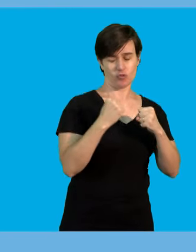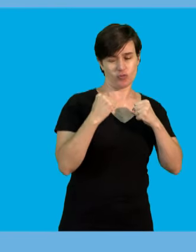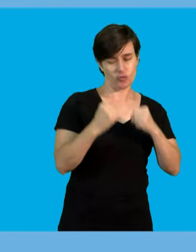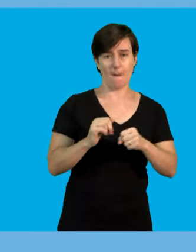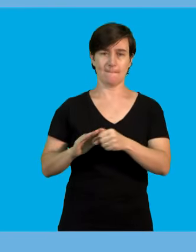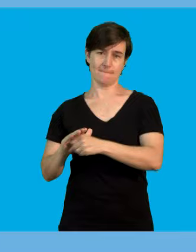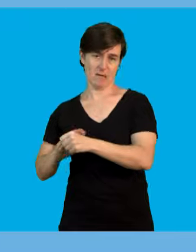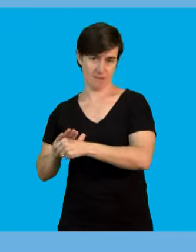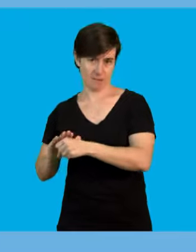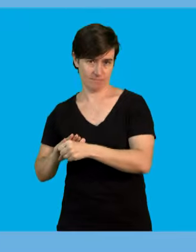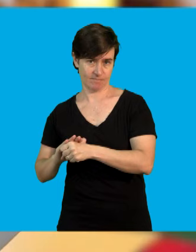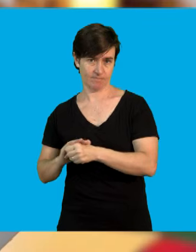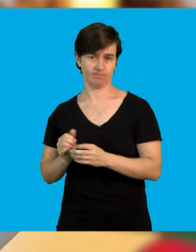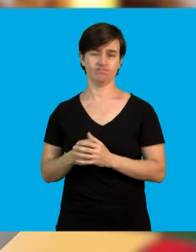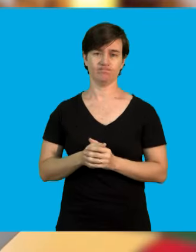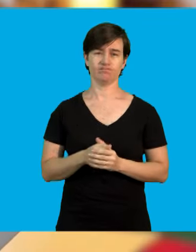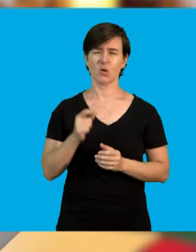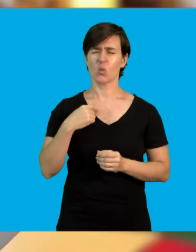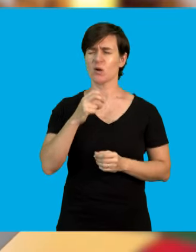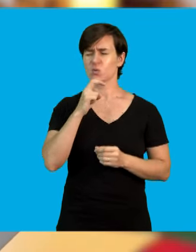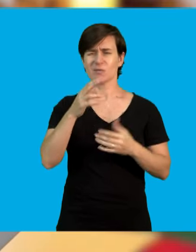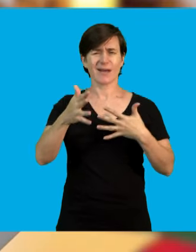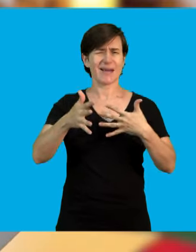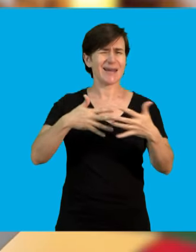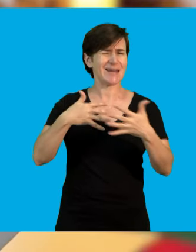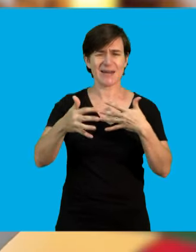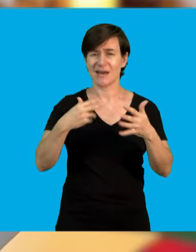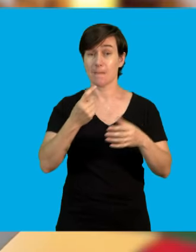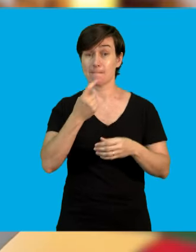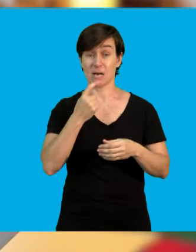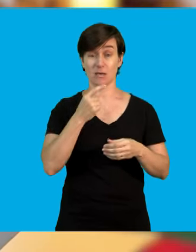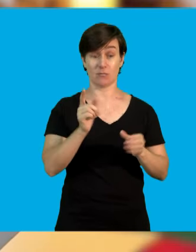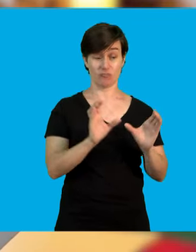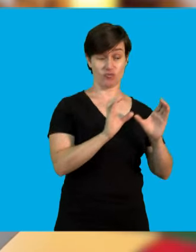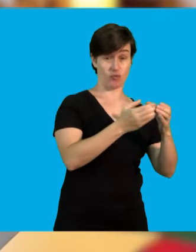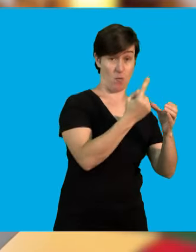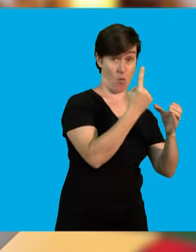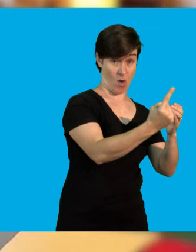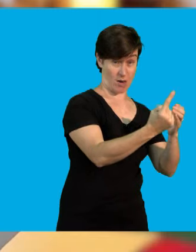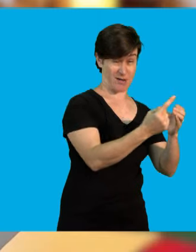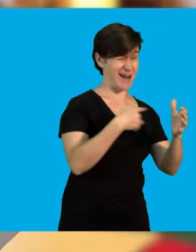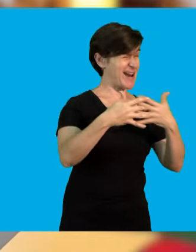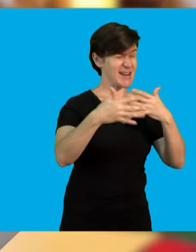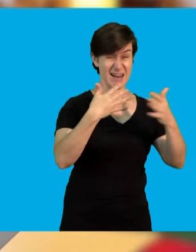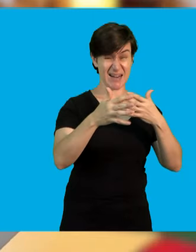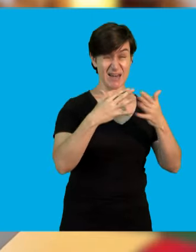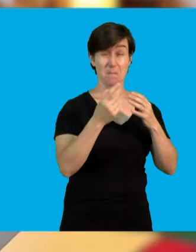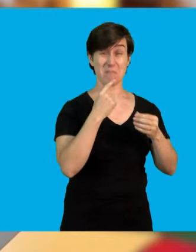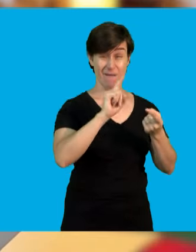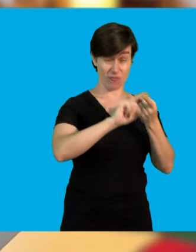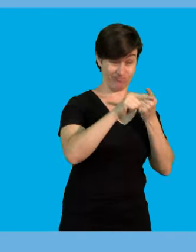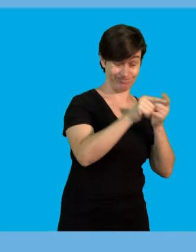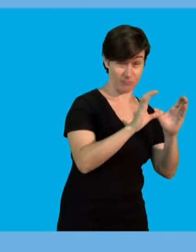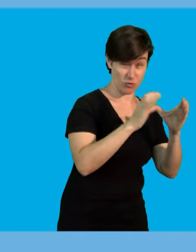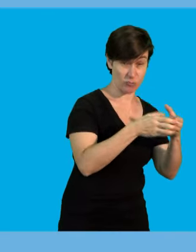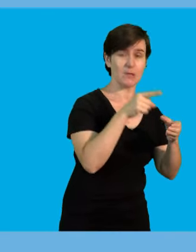metals, they are strong bases. So whenever we use any element or any metal from the group 1 or from the group 1 elements, those are